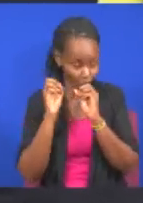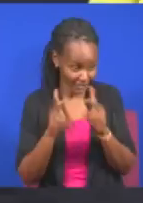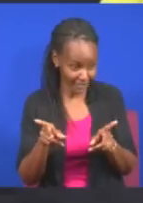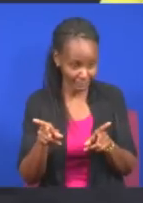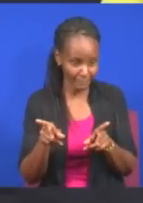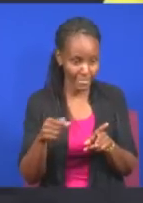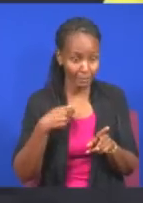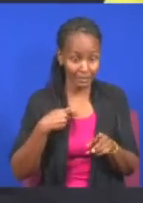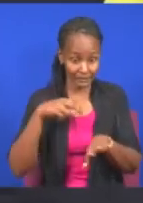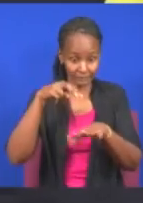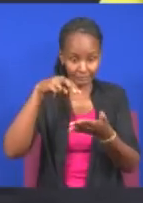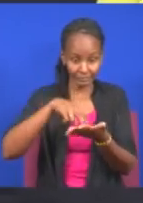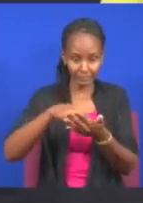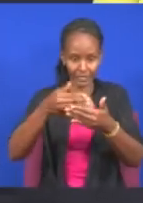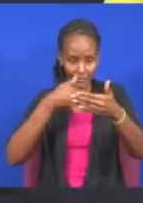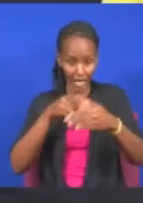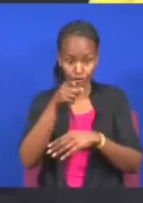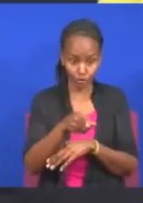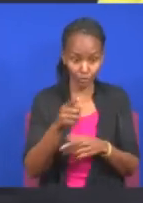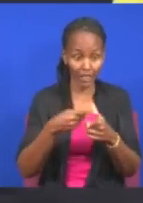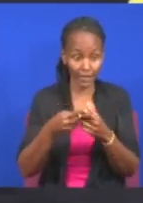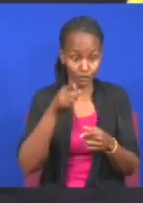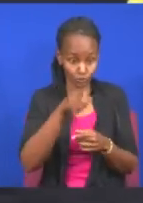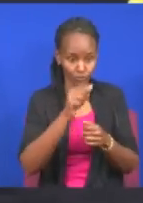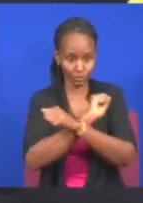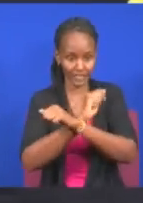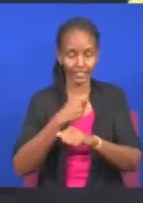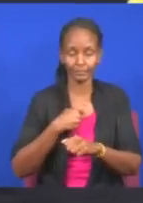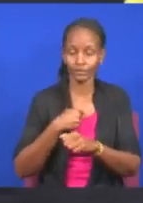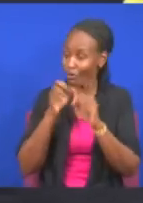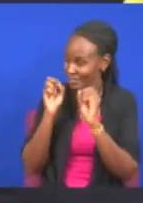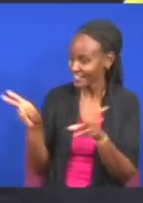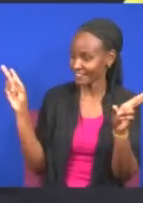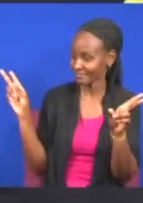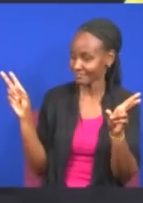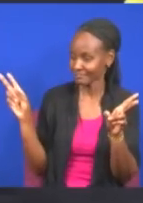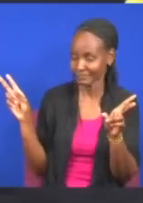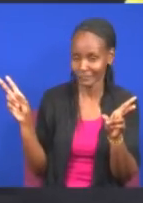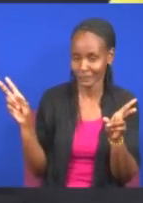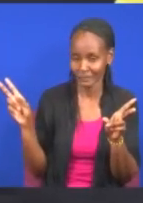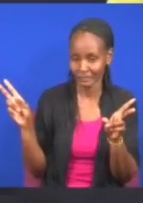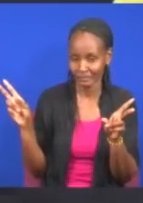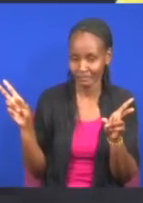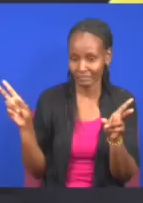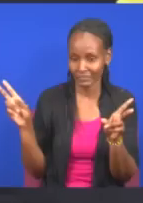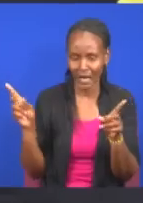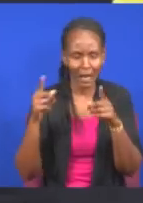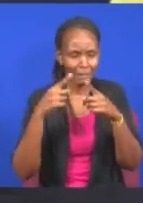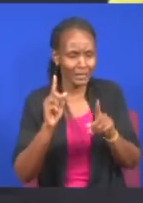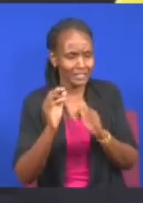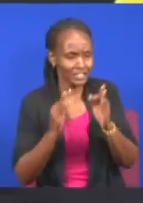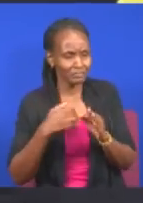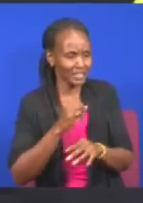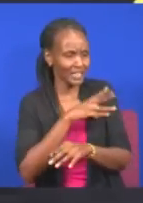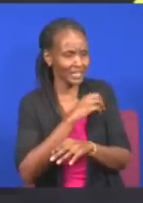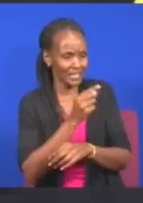stand behind you. Yeah? And then you can protect me. Of course. But... what? What if I get scared just a little